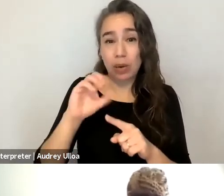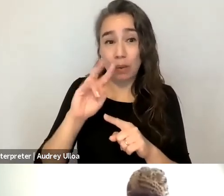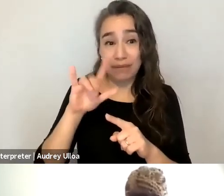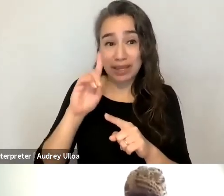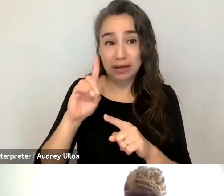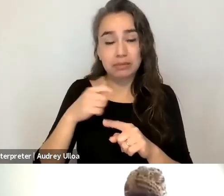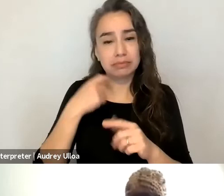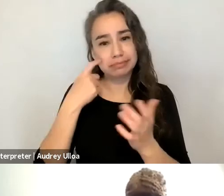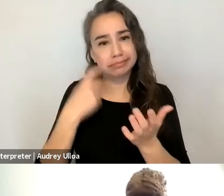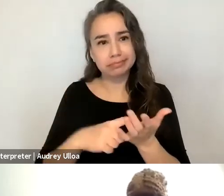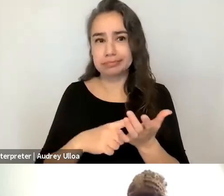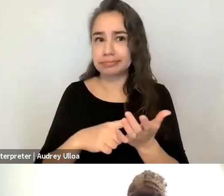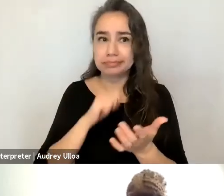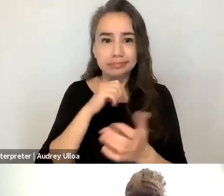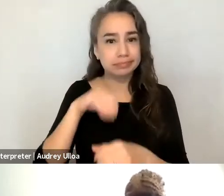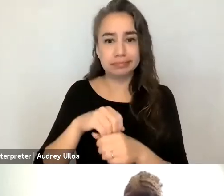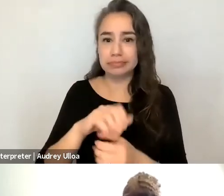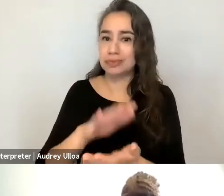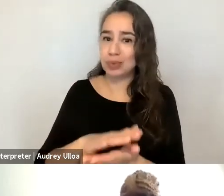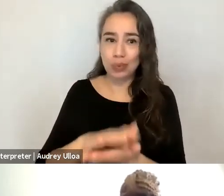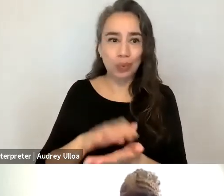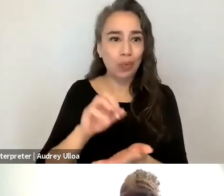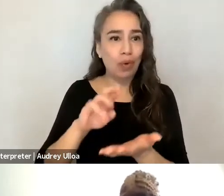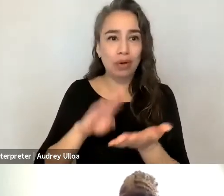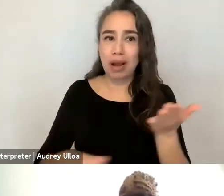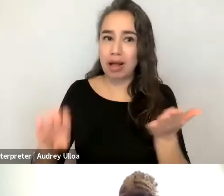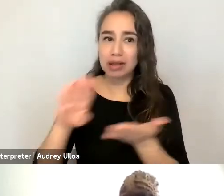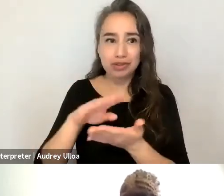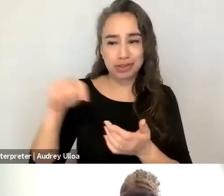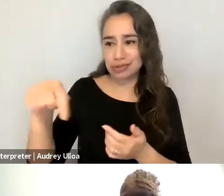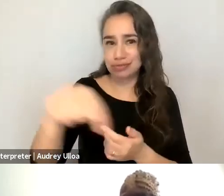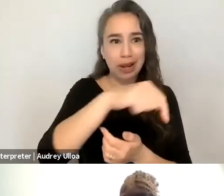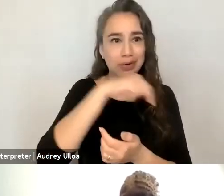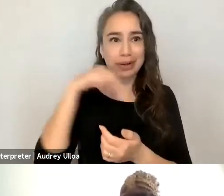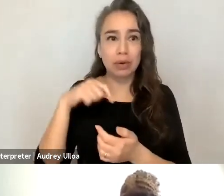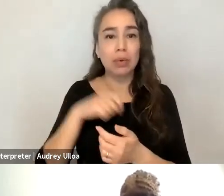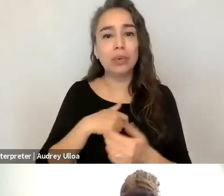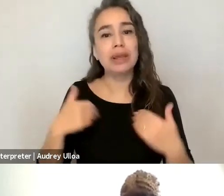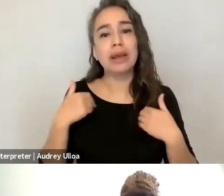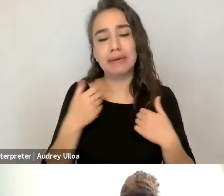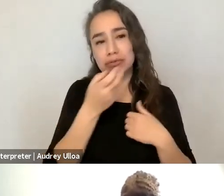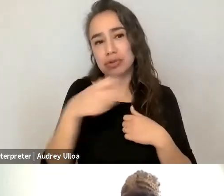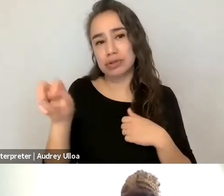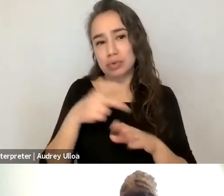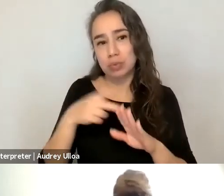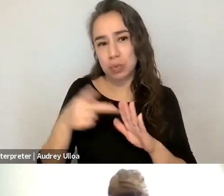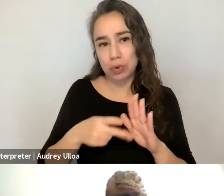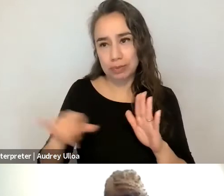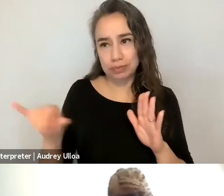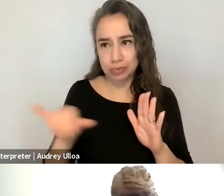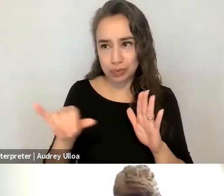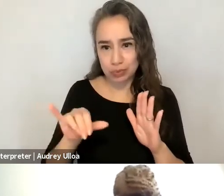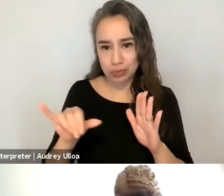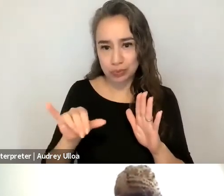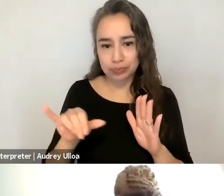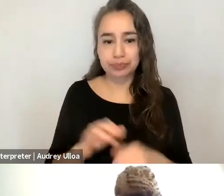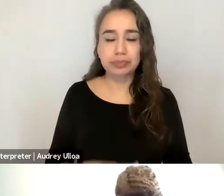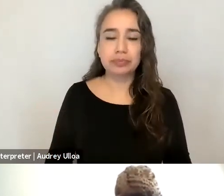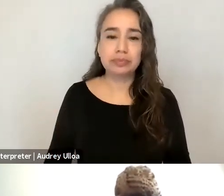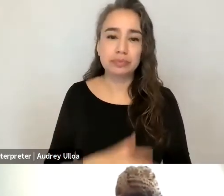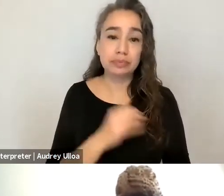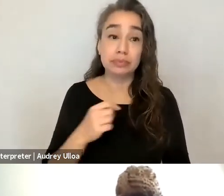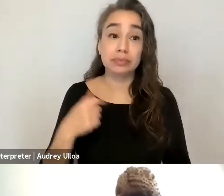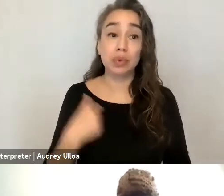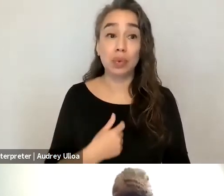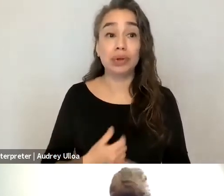in schools or the colleges that are here, or we also have transitional program housing, and we're now